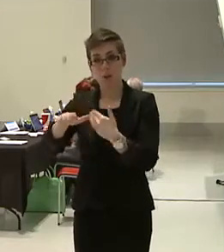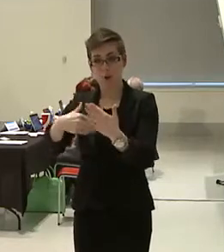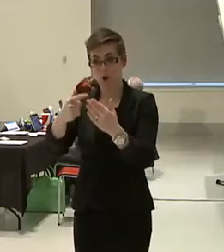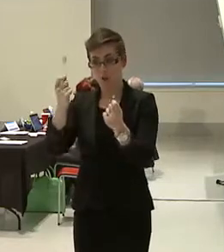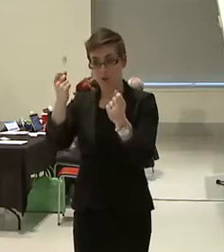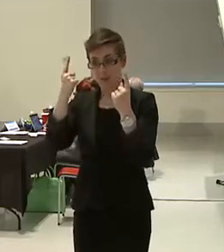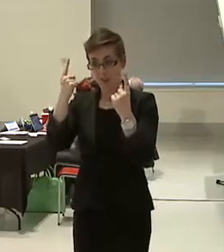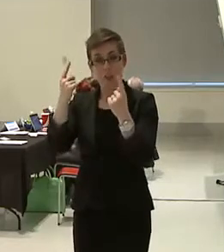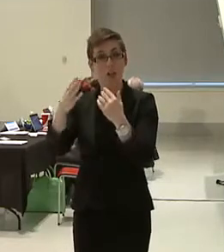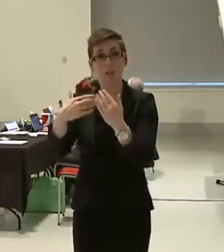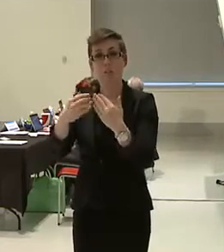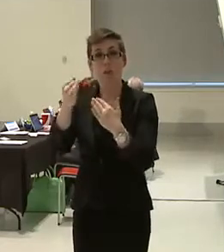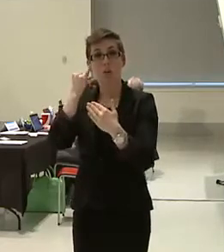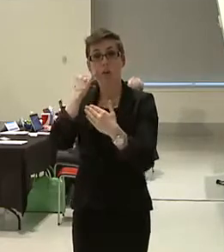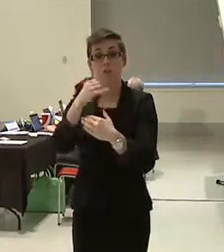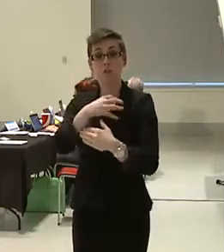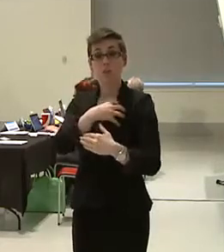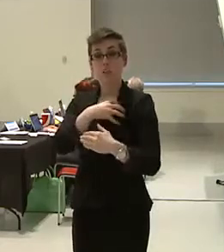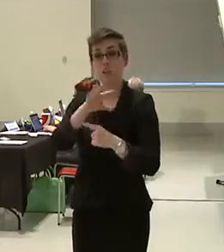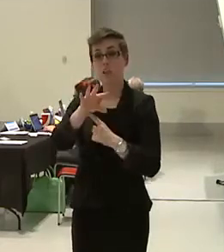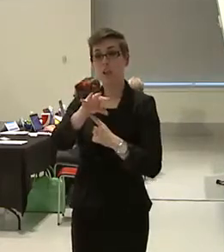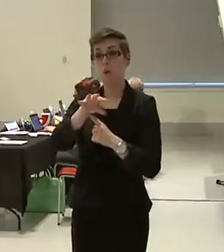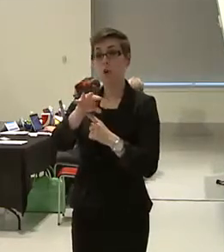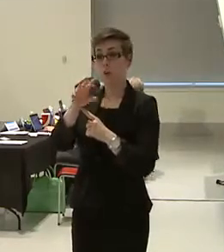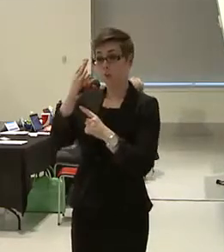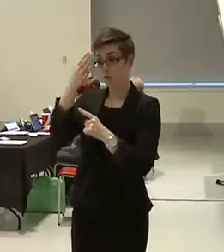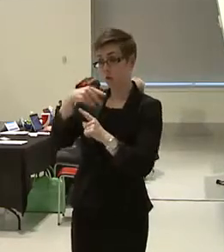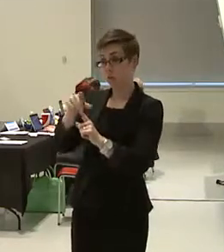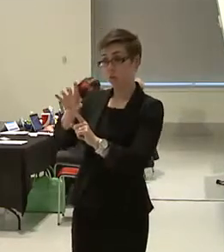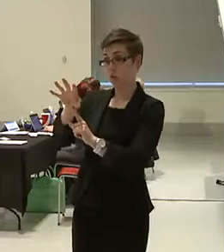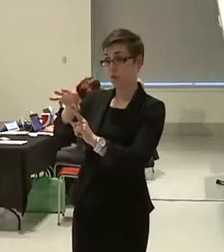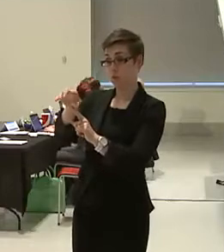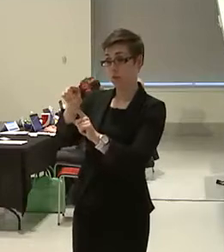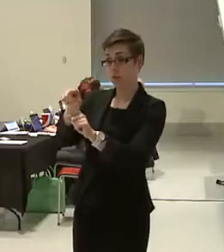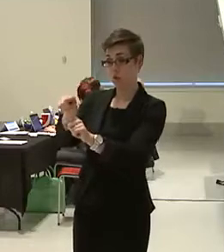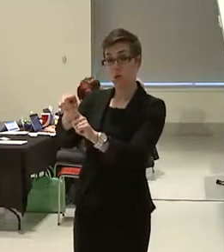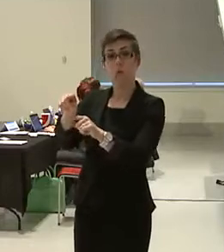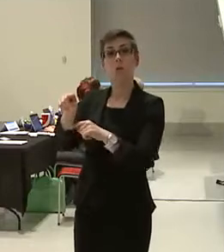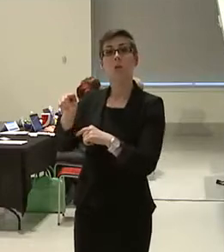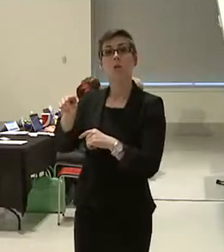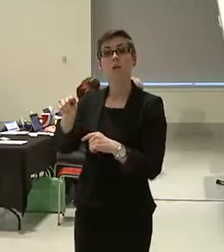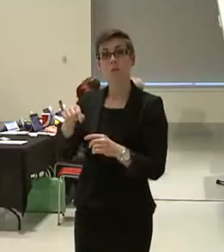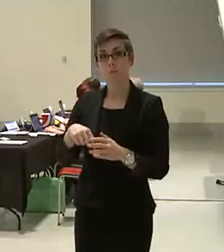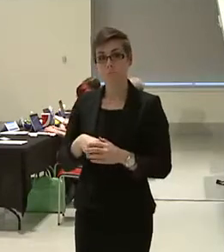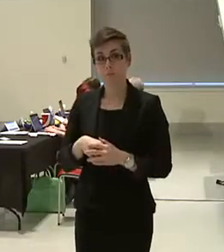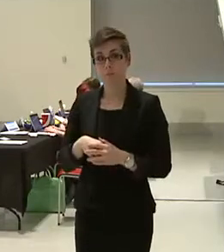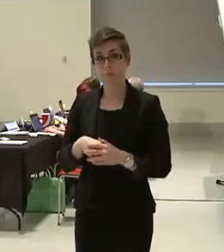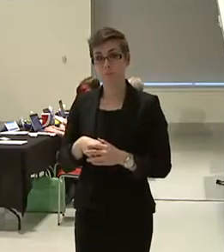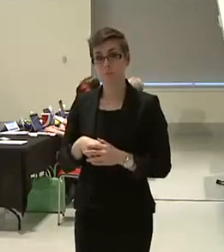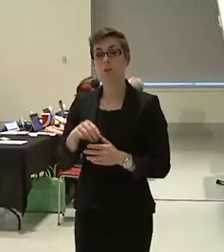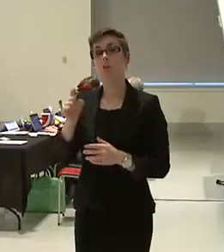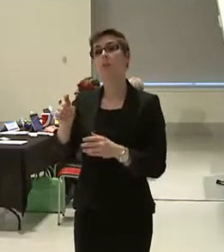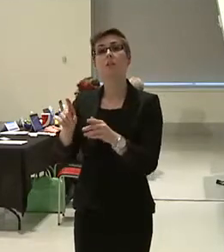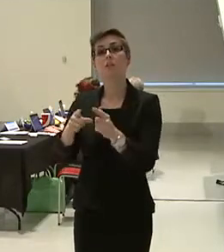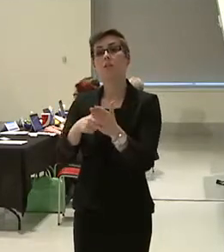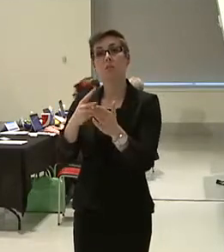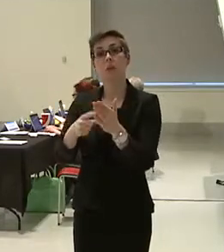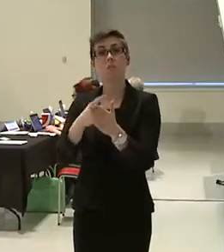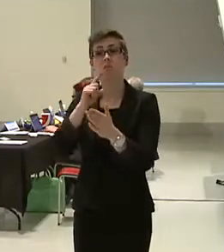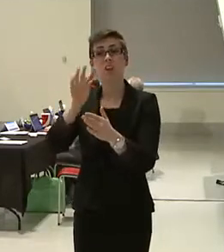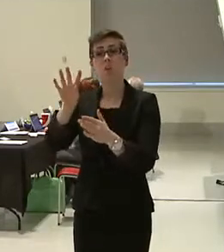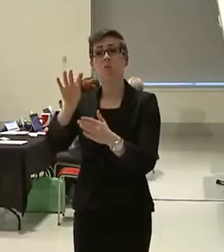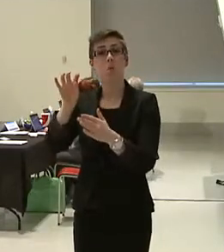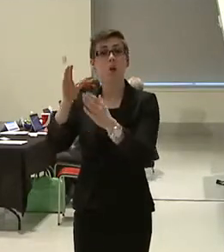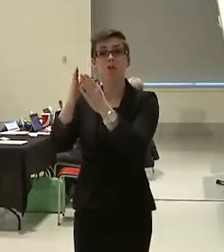camera in front of you videotaping you, but there are ATM machines. There, in the city of Greenville, we've got over 400 public cameras, so you're almost always